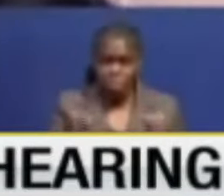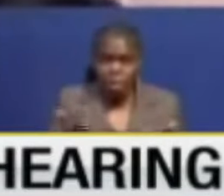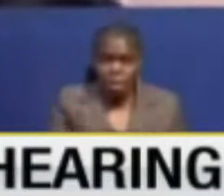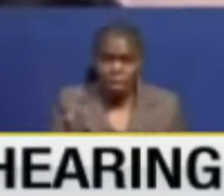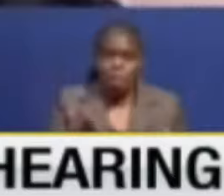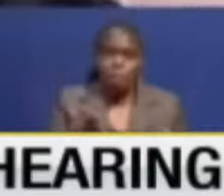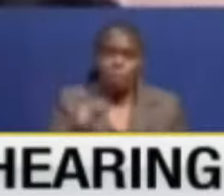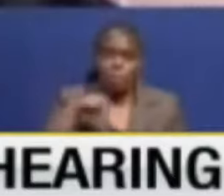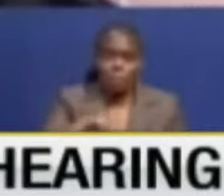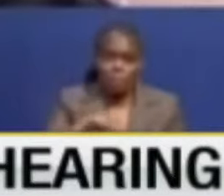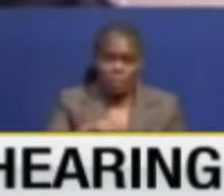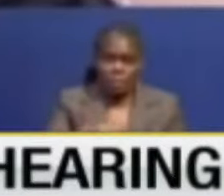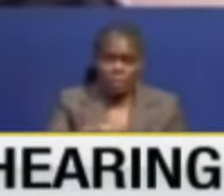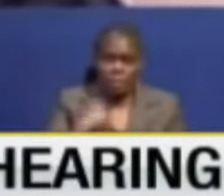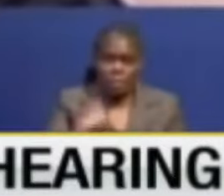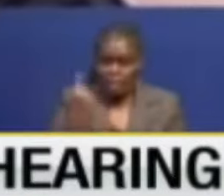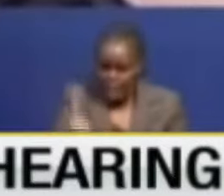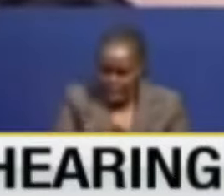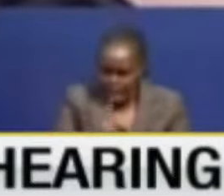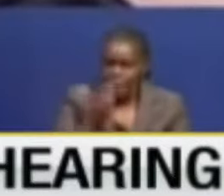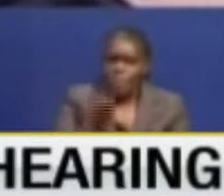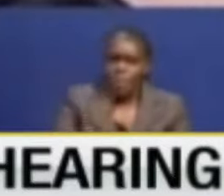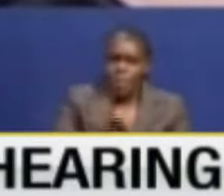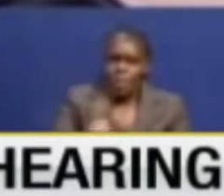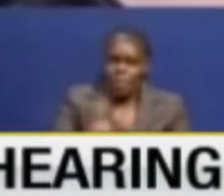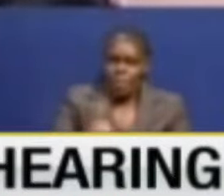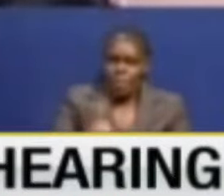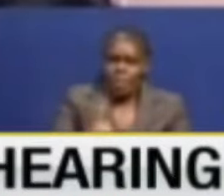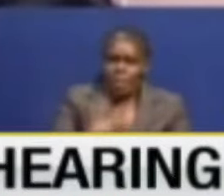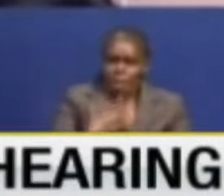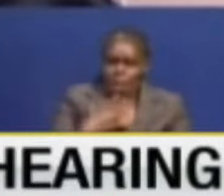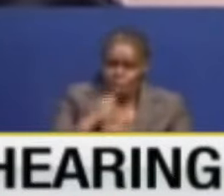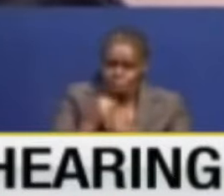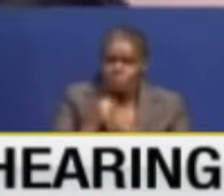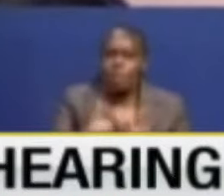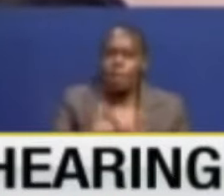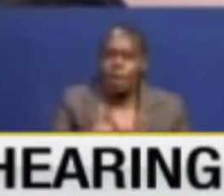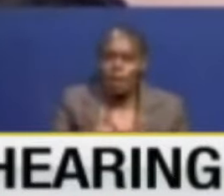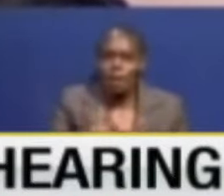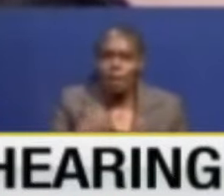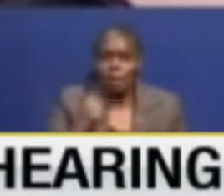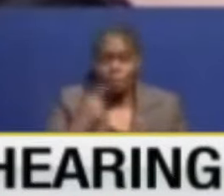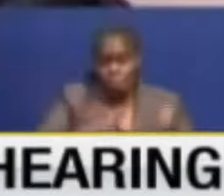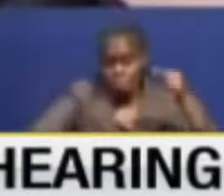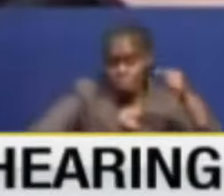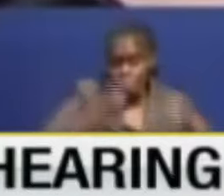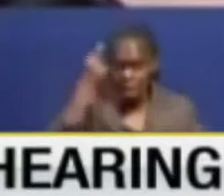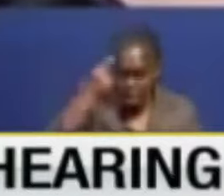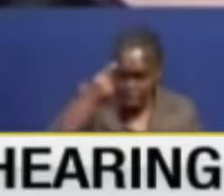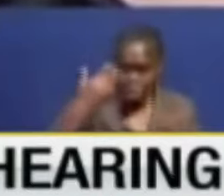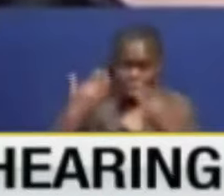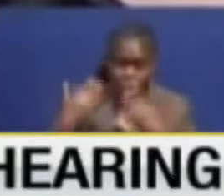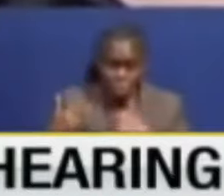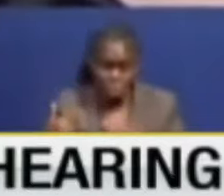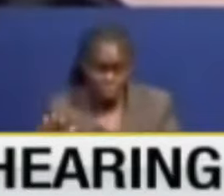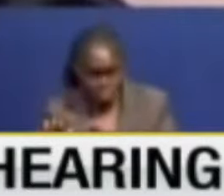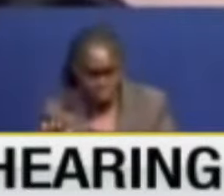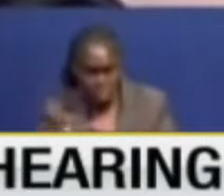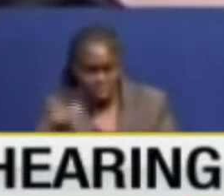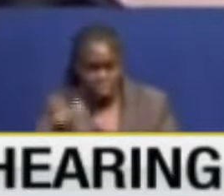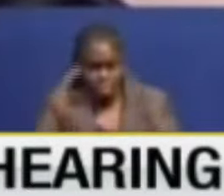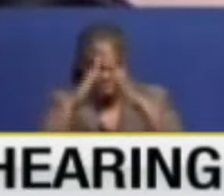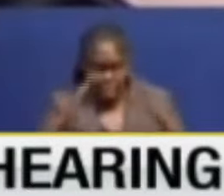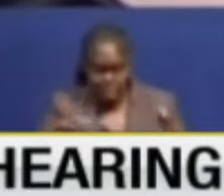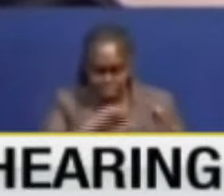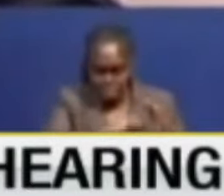occasions, and whenever I appear before this house, I live with confidence, whether we win the case or we lose the case, that this